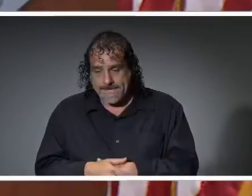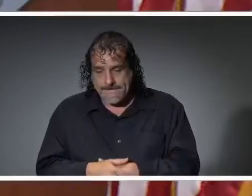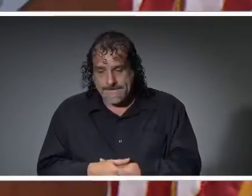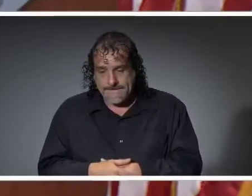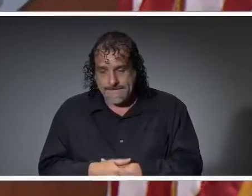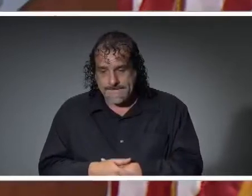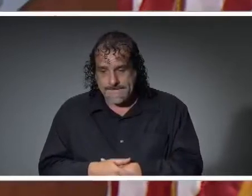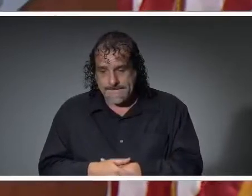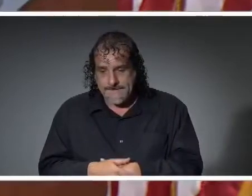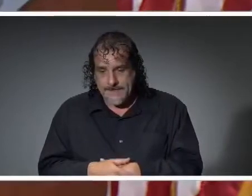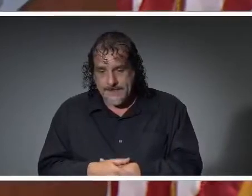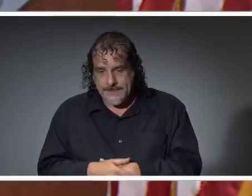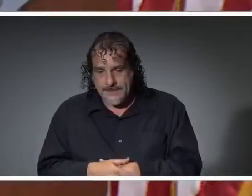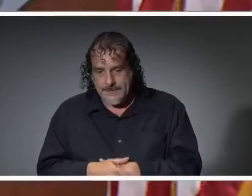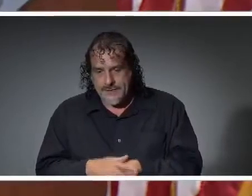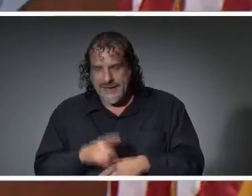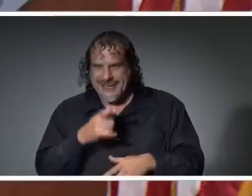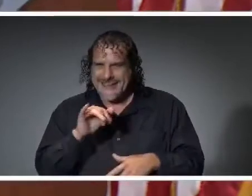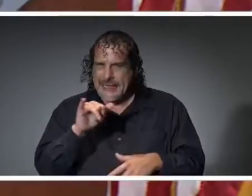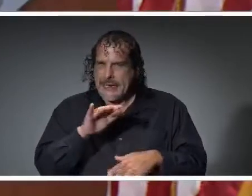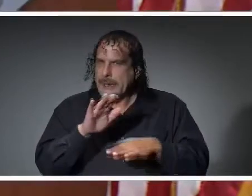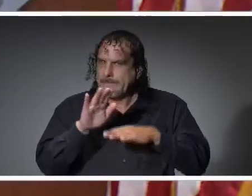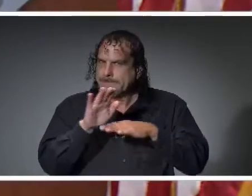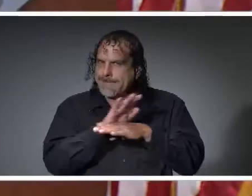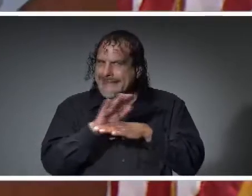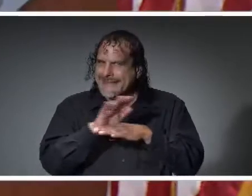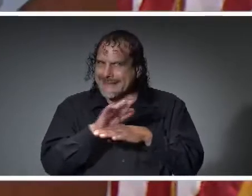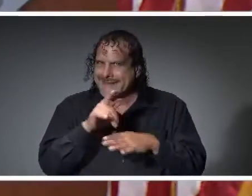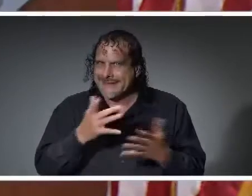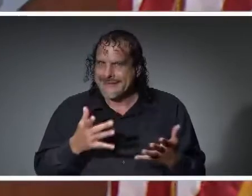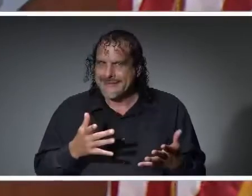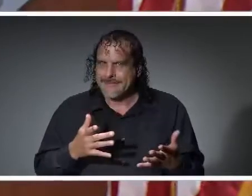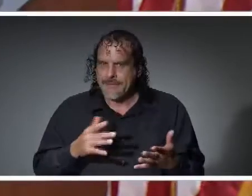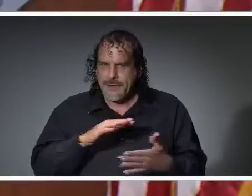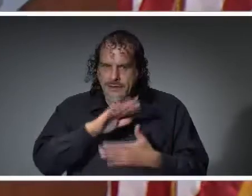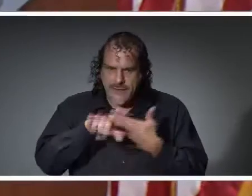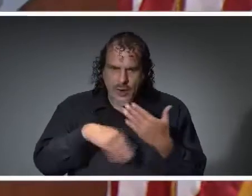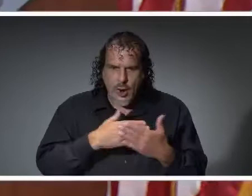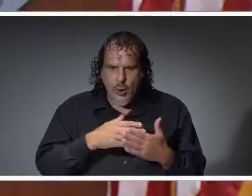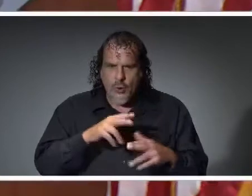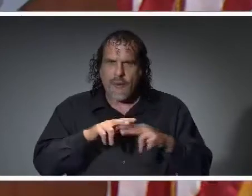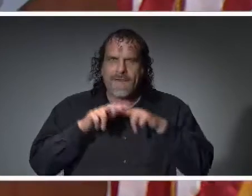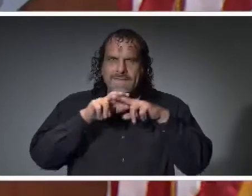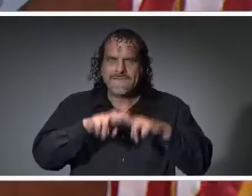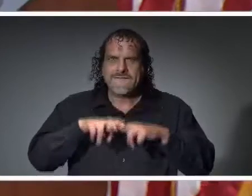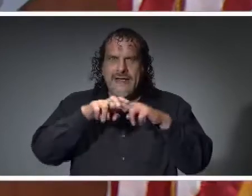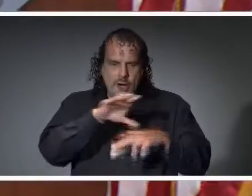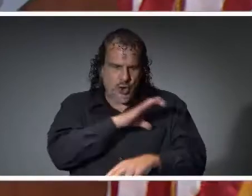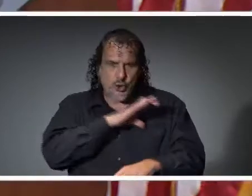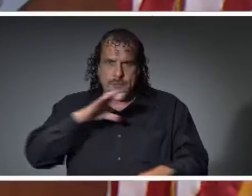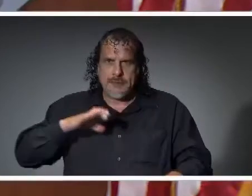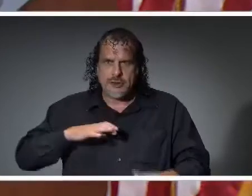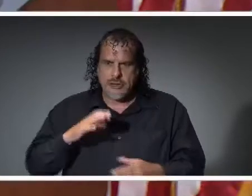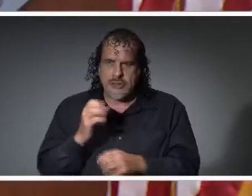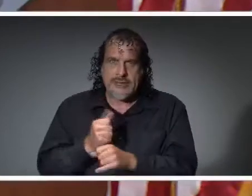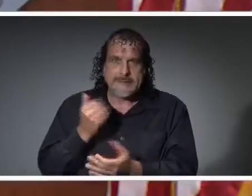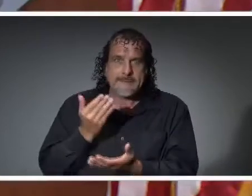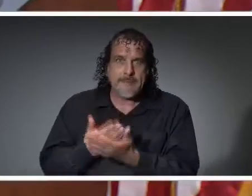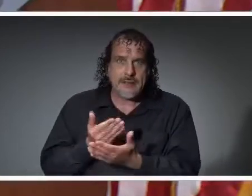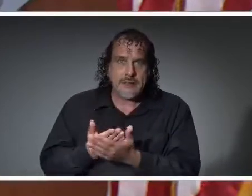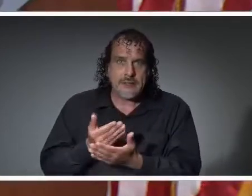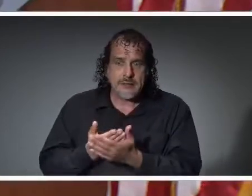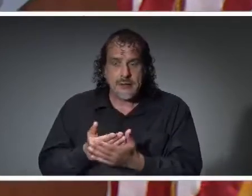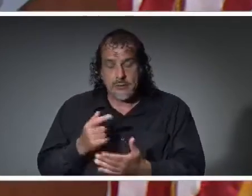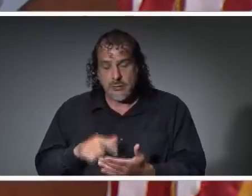bit of a business operation to a certain extent. The entire Fair Commission is funded. What was the